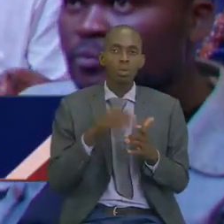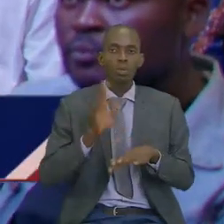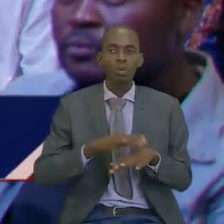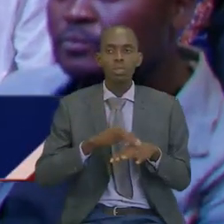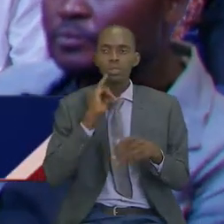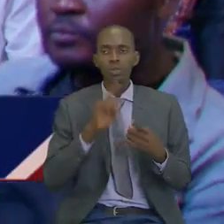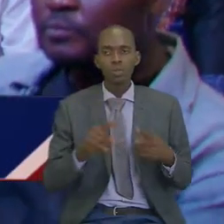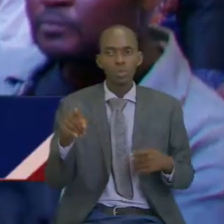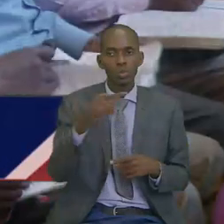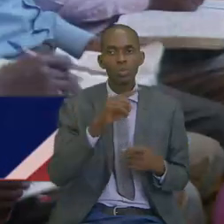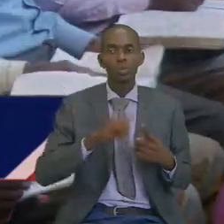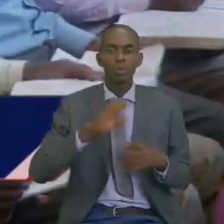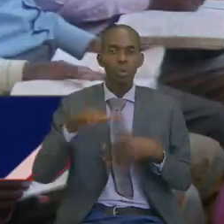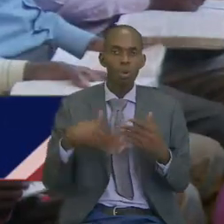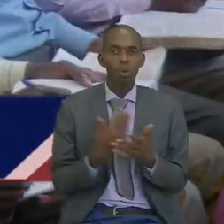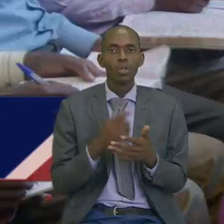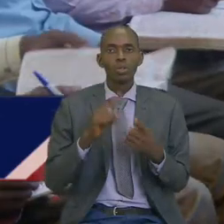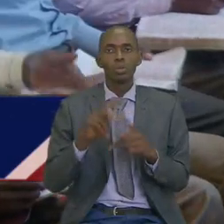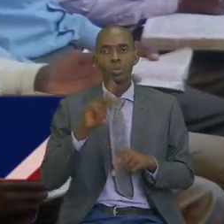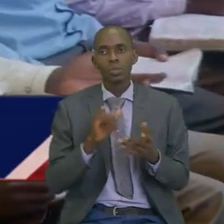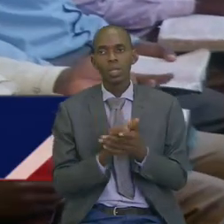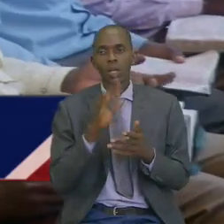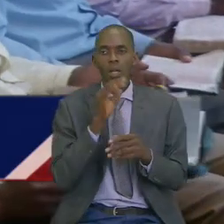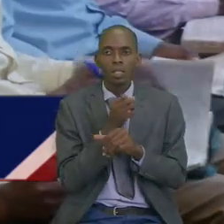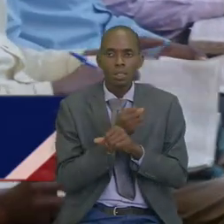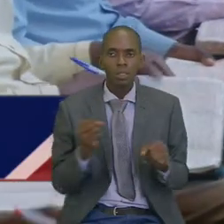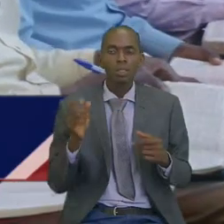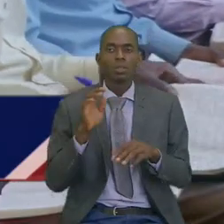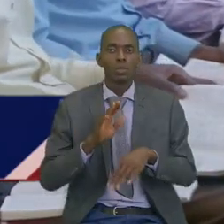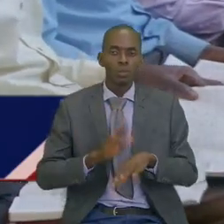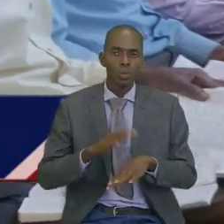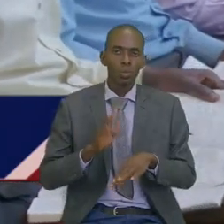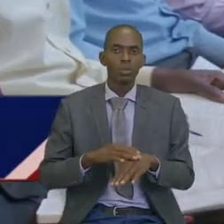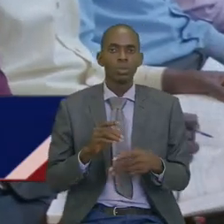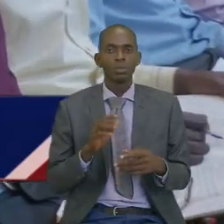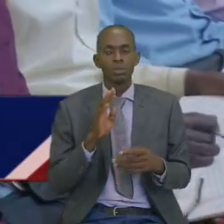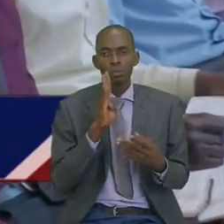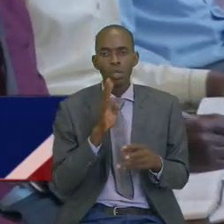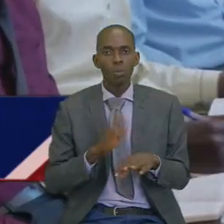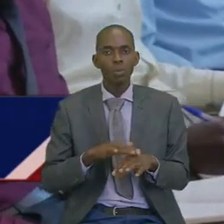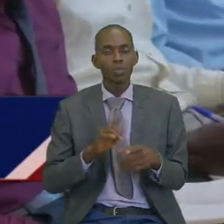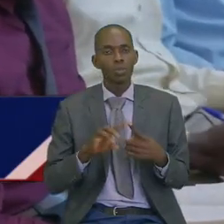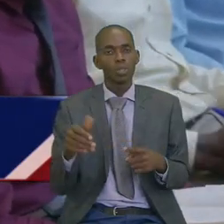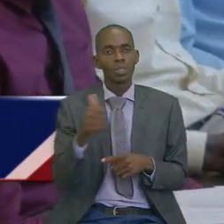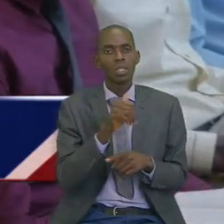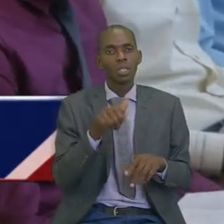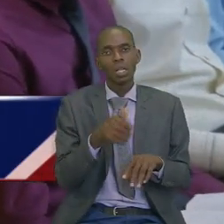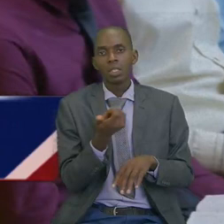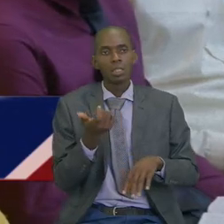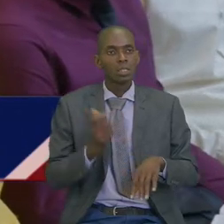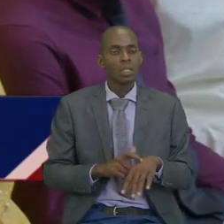are saved, his people who are serving the Lord. And take heed to yourselves, lest at any time your hearts